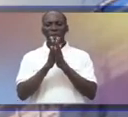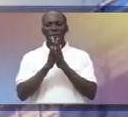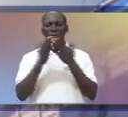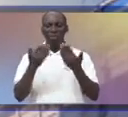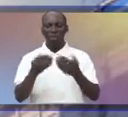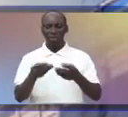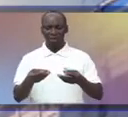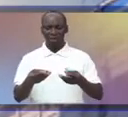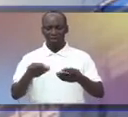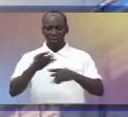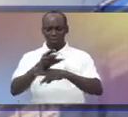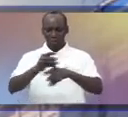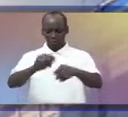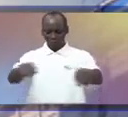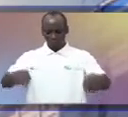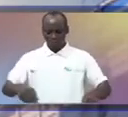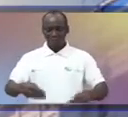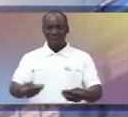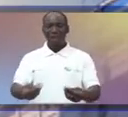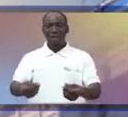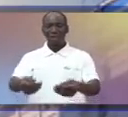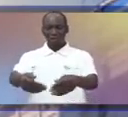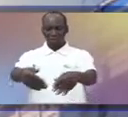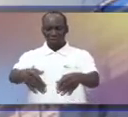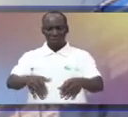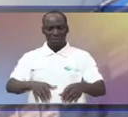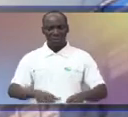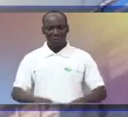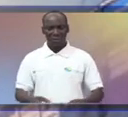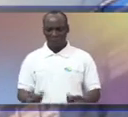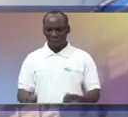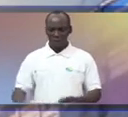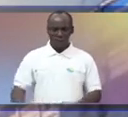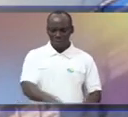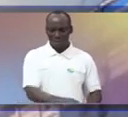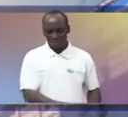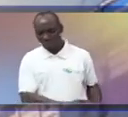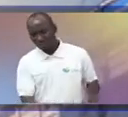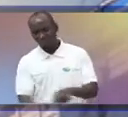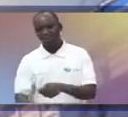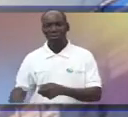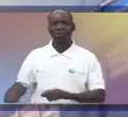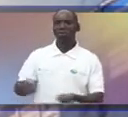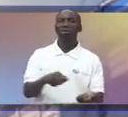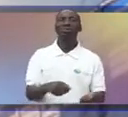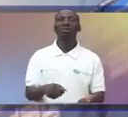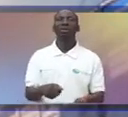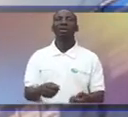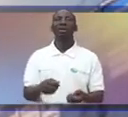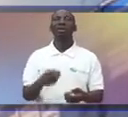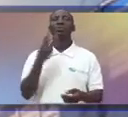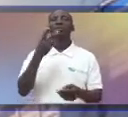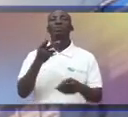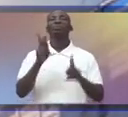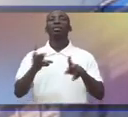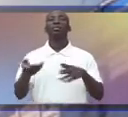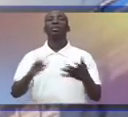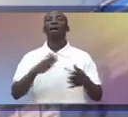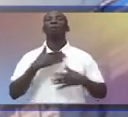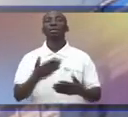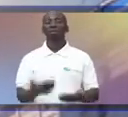mu a Ewufu sumu no kwa ewie yepe utu datie edekata so wonpega adaka no emfre adaka mran mu